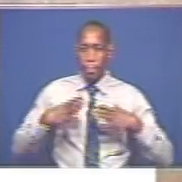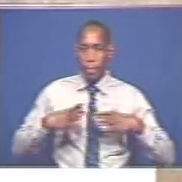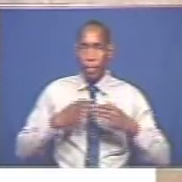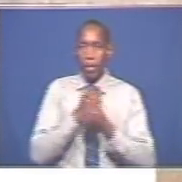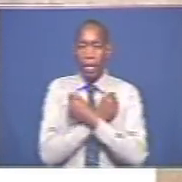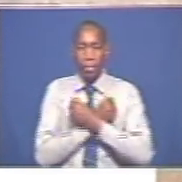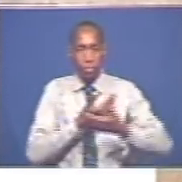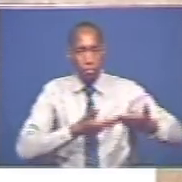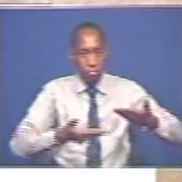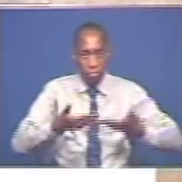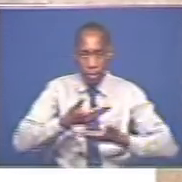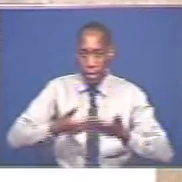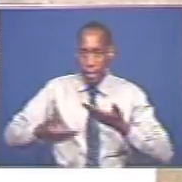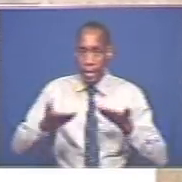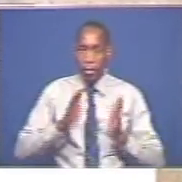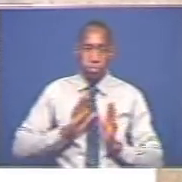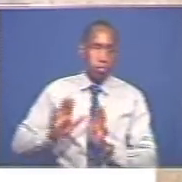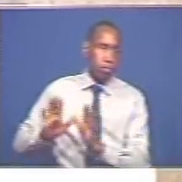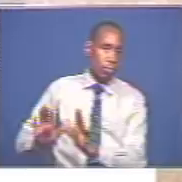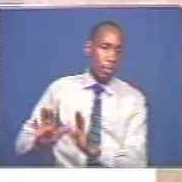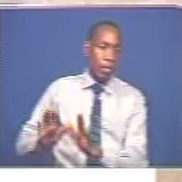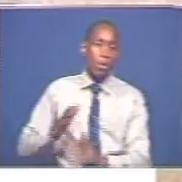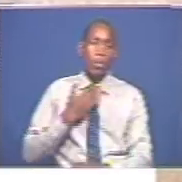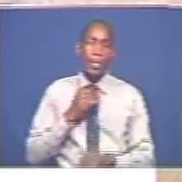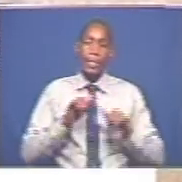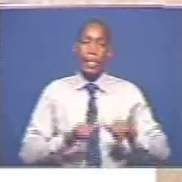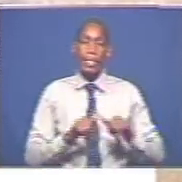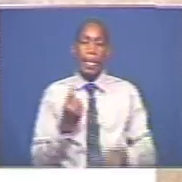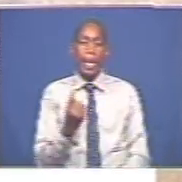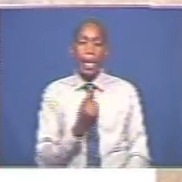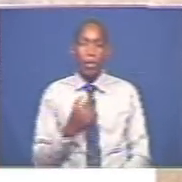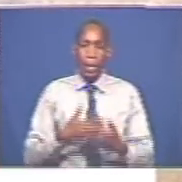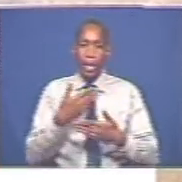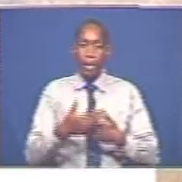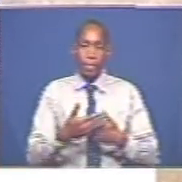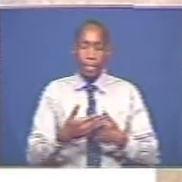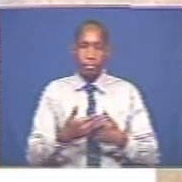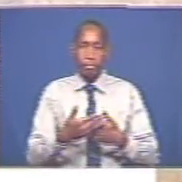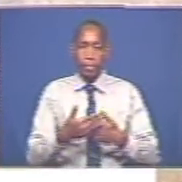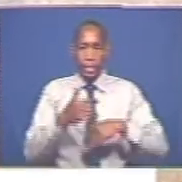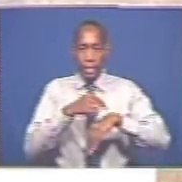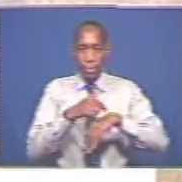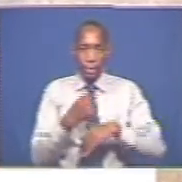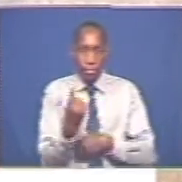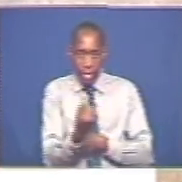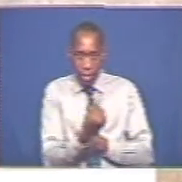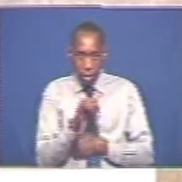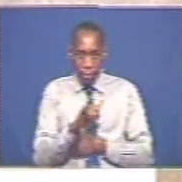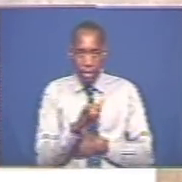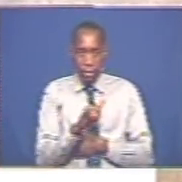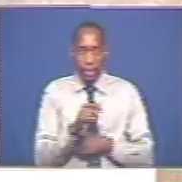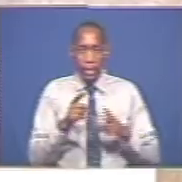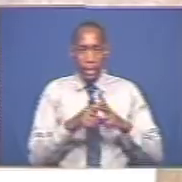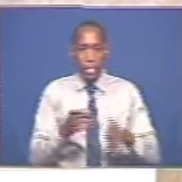hang out with now, I would put them aside. I wanted to stay alone. But after a while, that solitude took me to